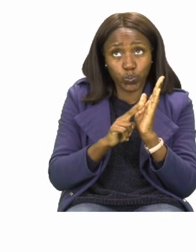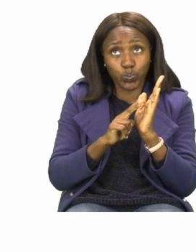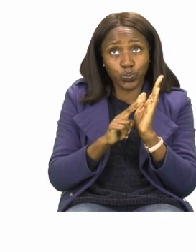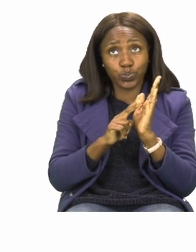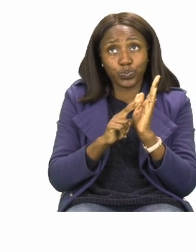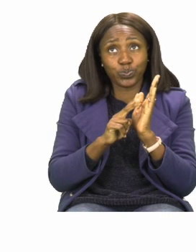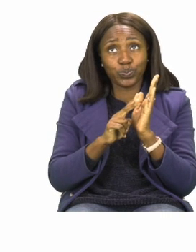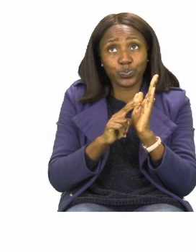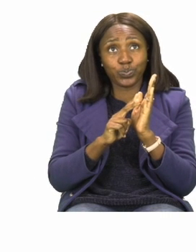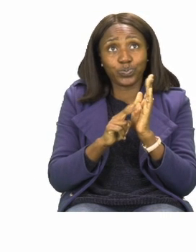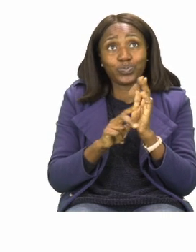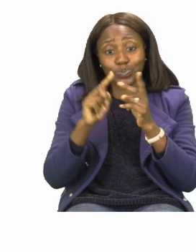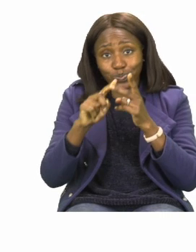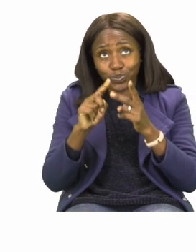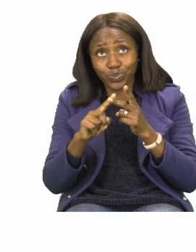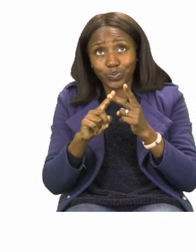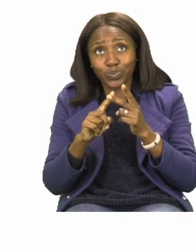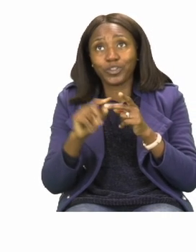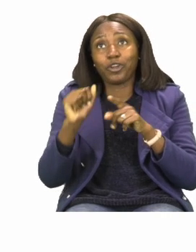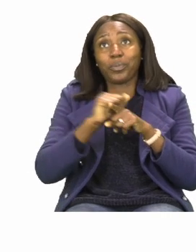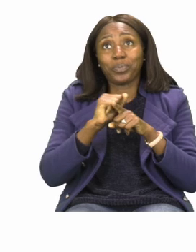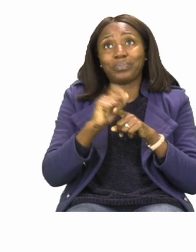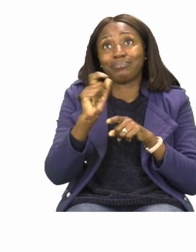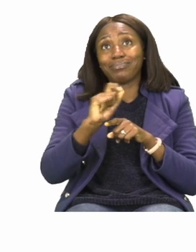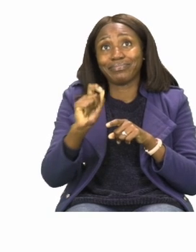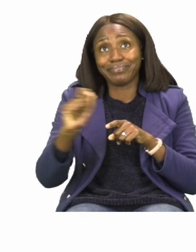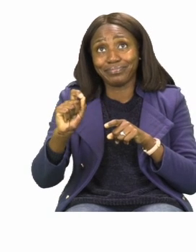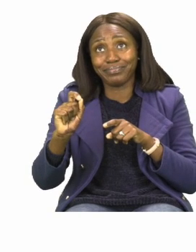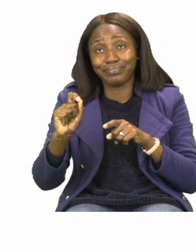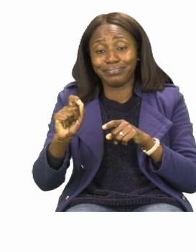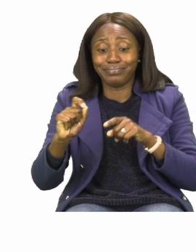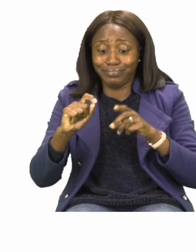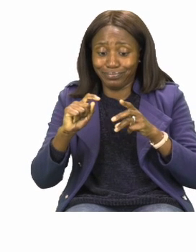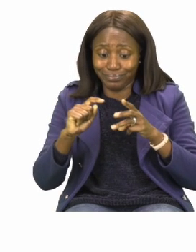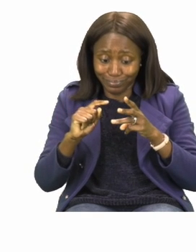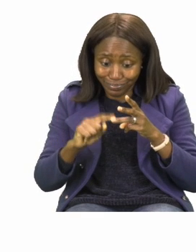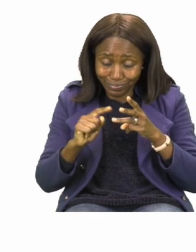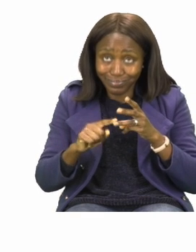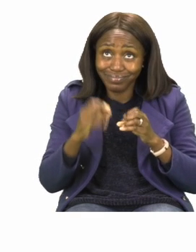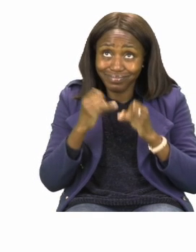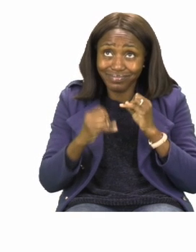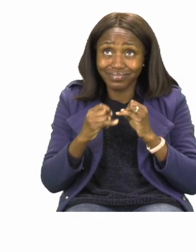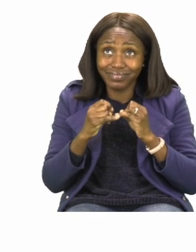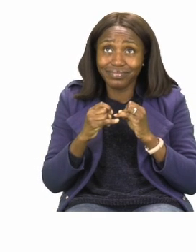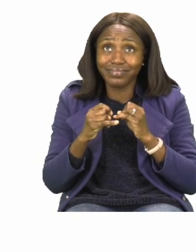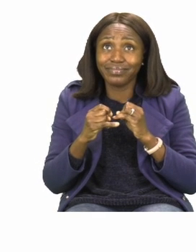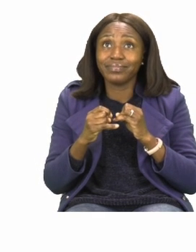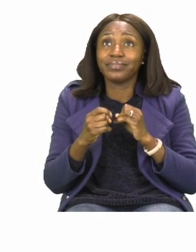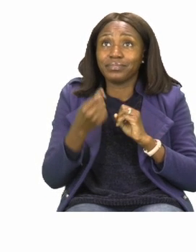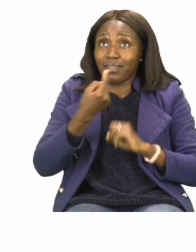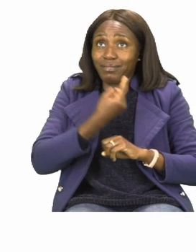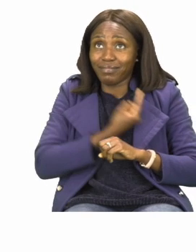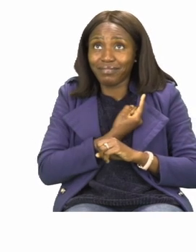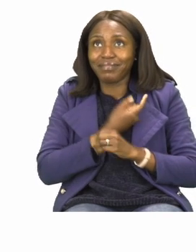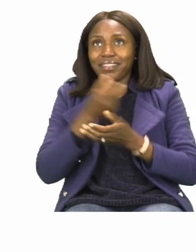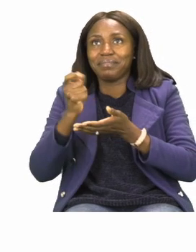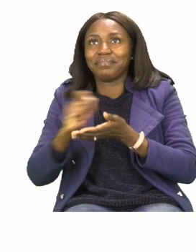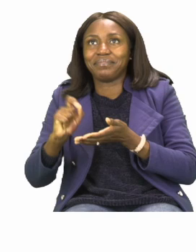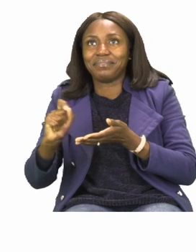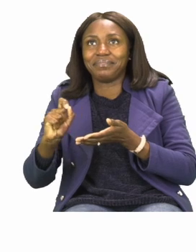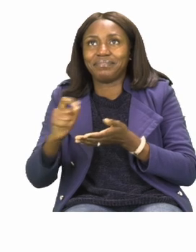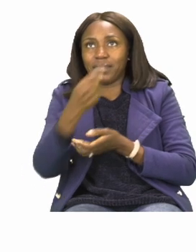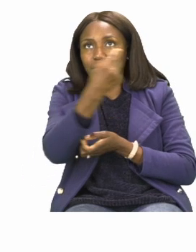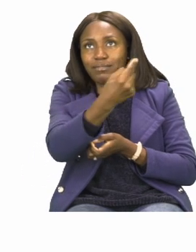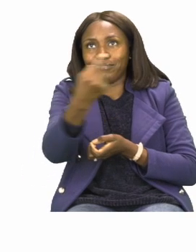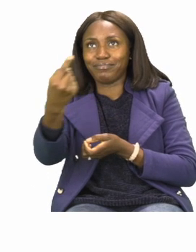words and then we trace them. After tracing, you are going to write them. So